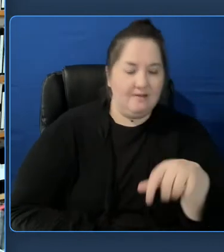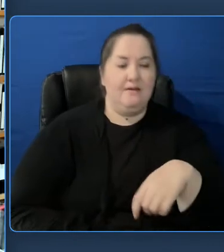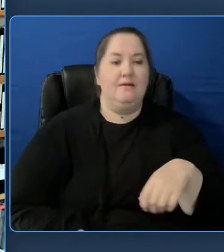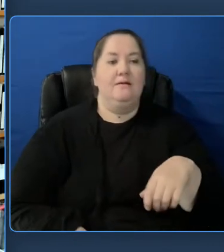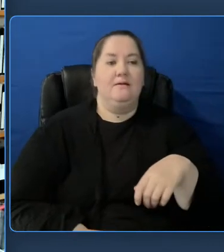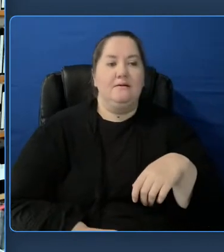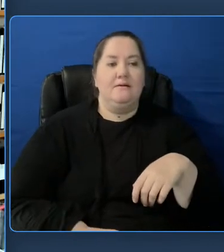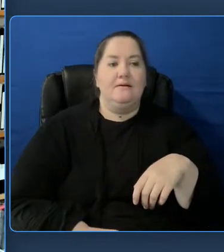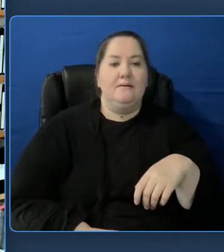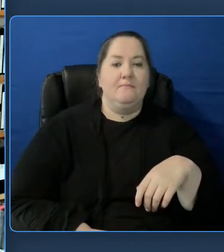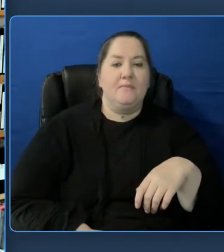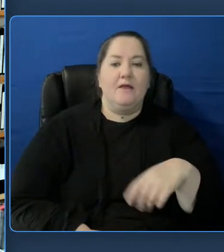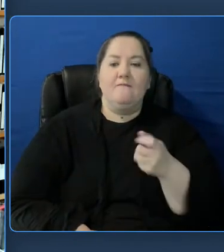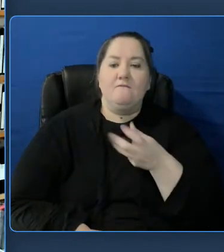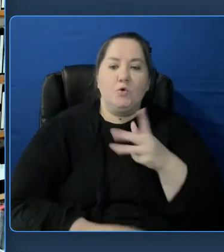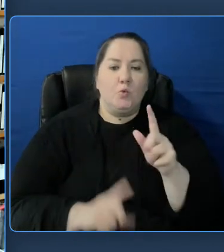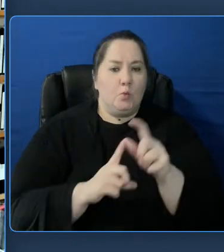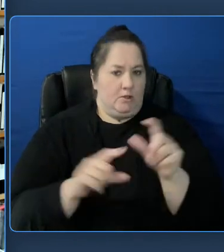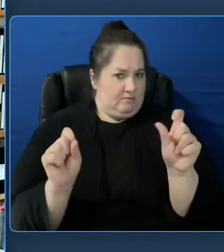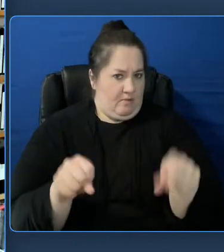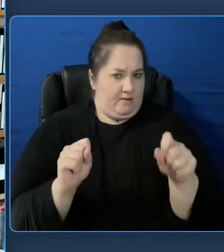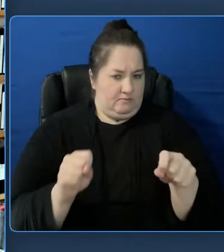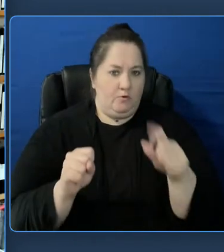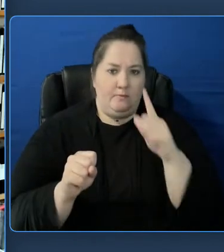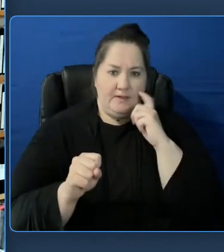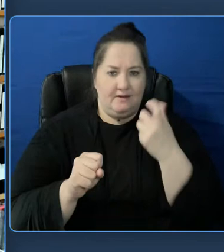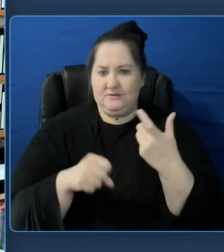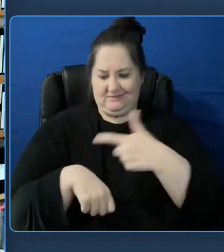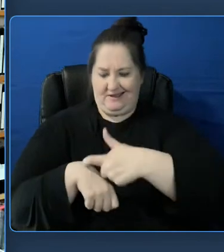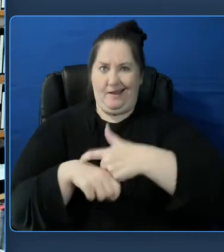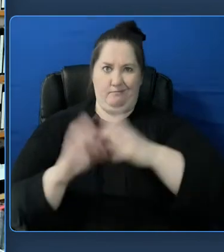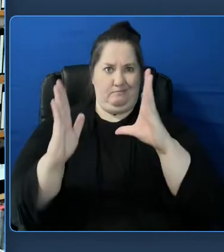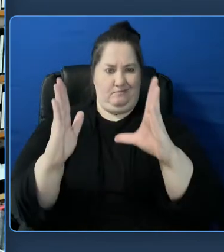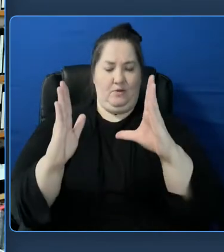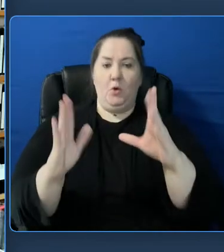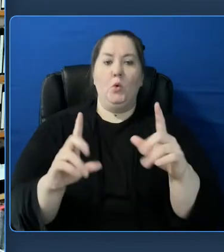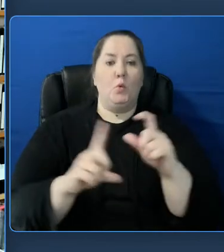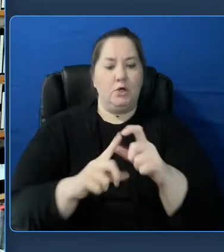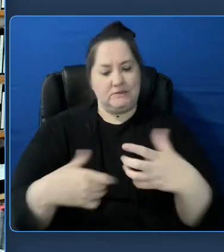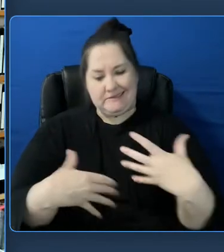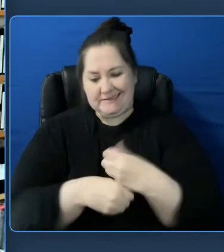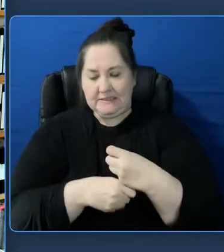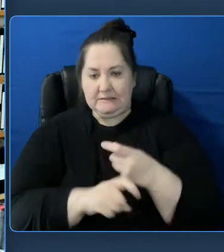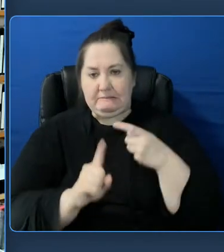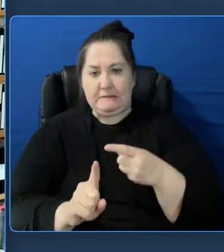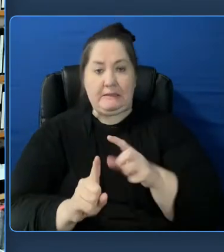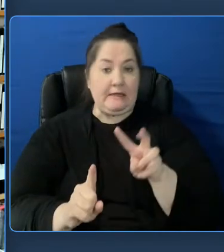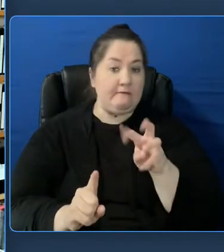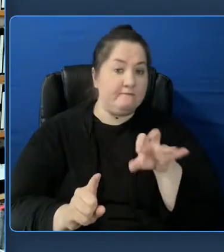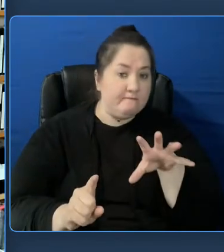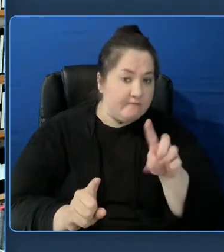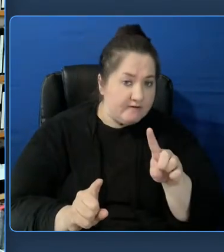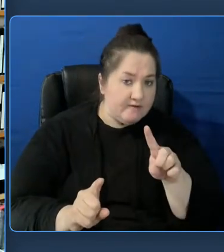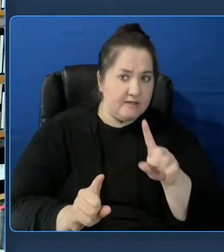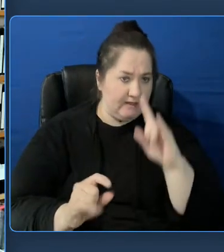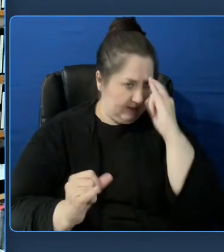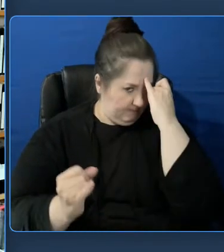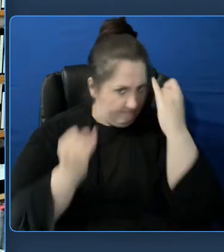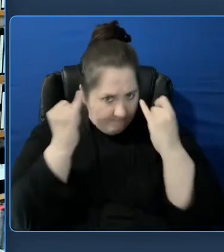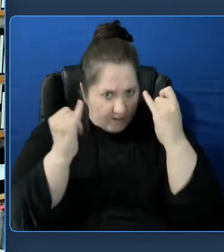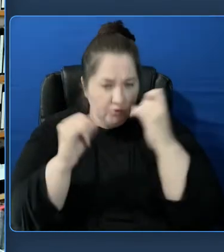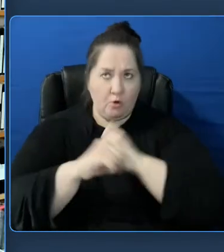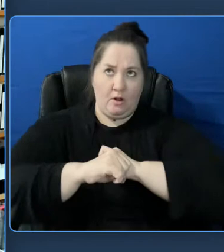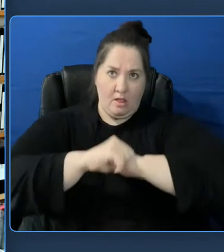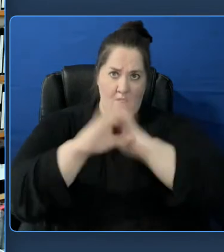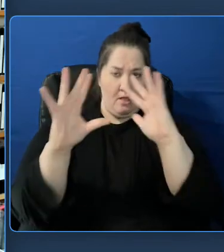using, again, as few words as possible, words that are succinct, vivid, imaginative, to bring